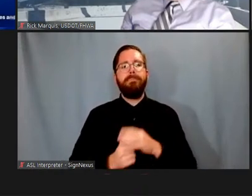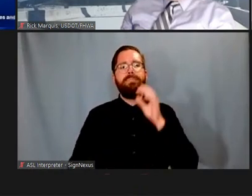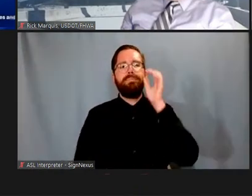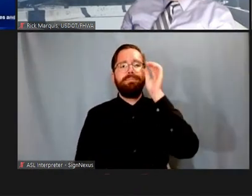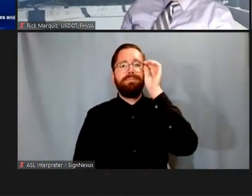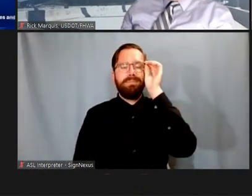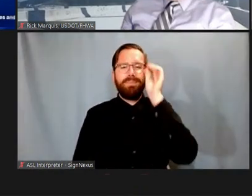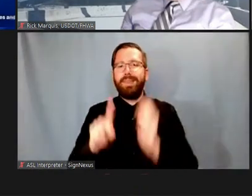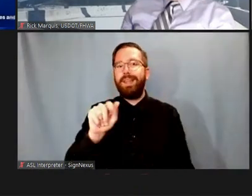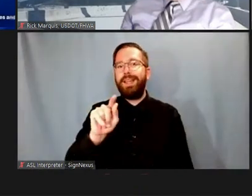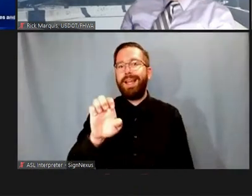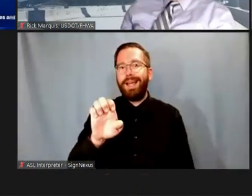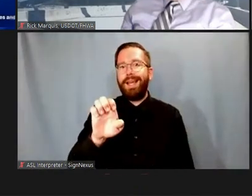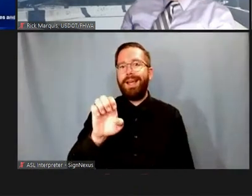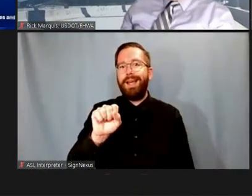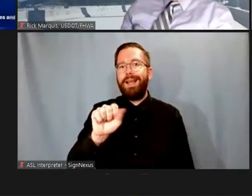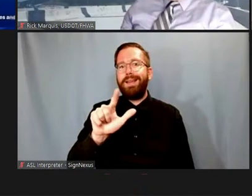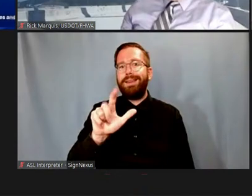kate slevin